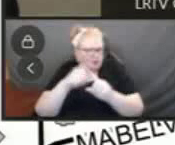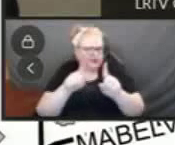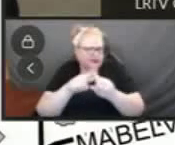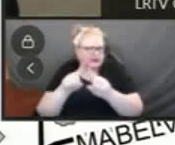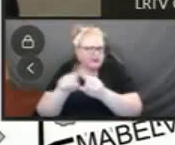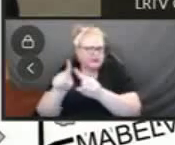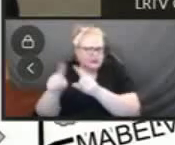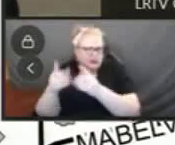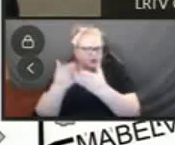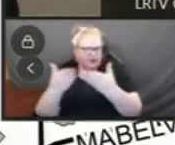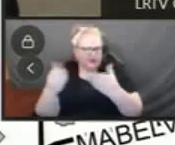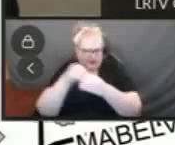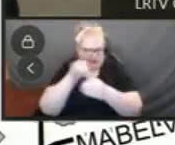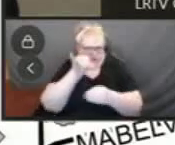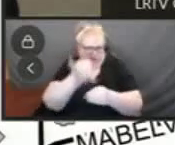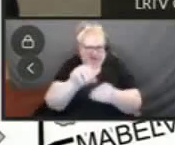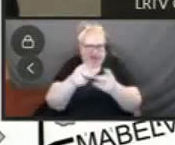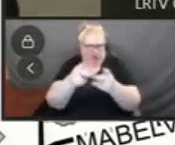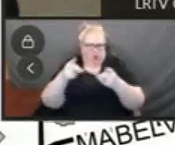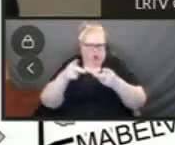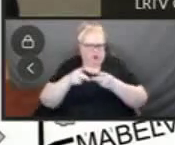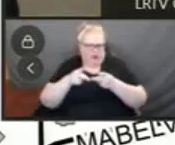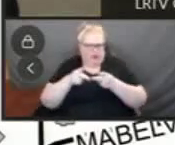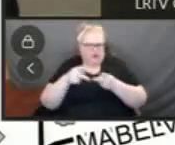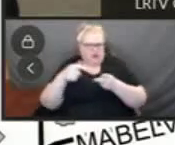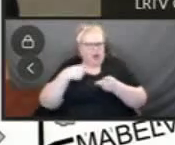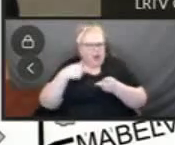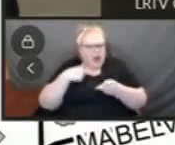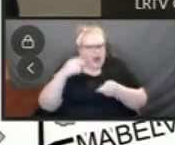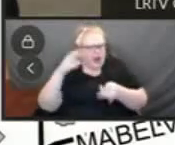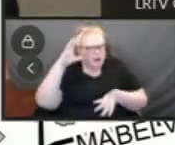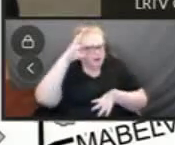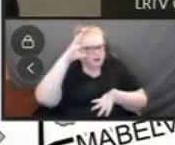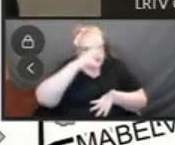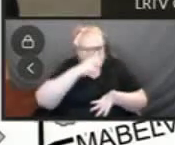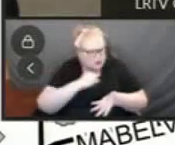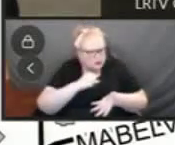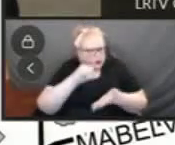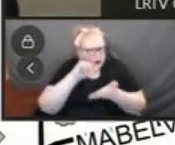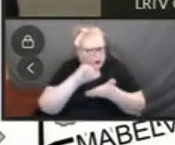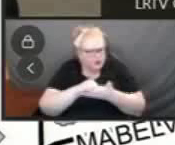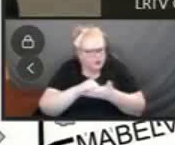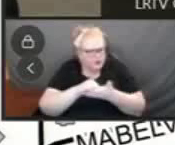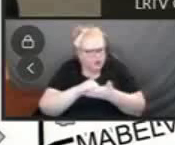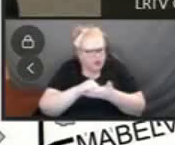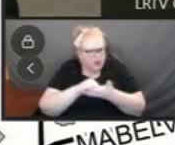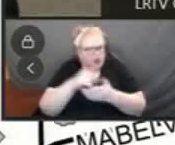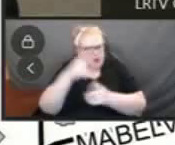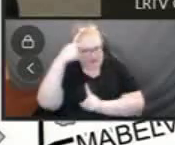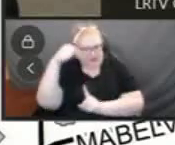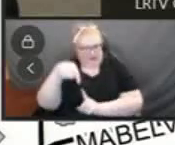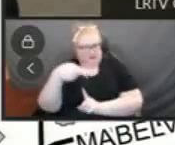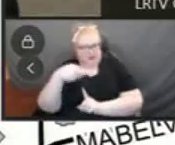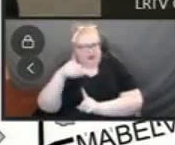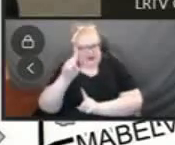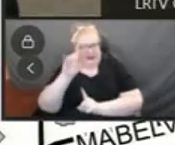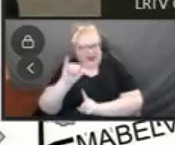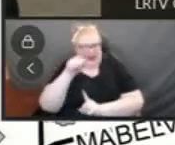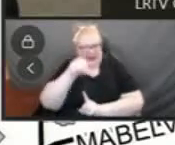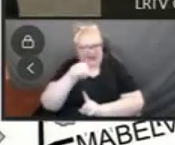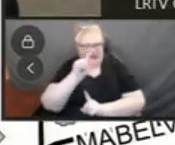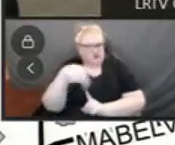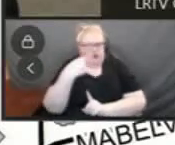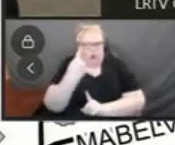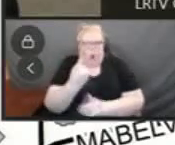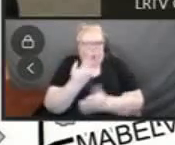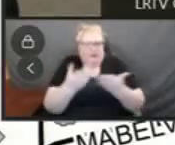things in that location. I'm assuming that based on this being a PDI, this is the only thing that he